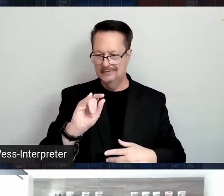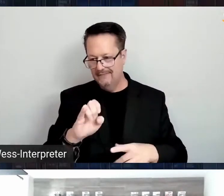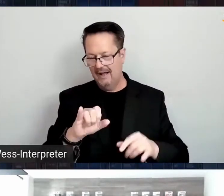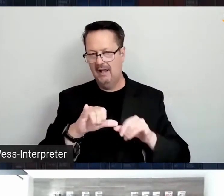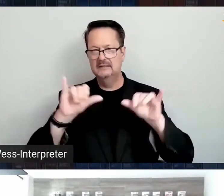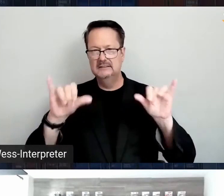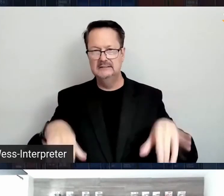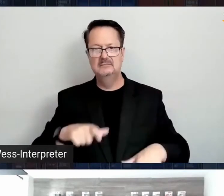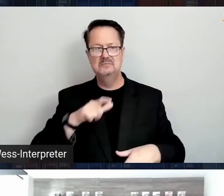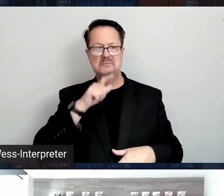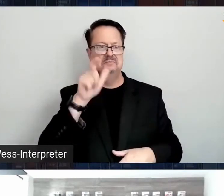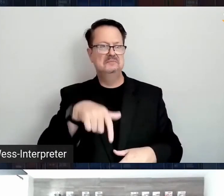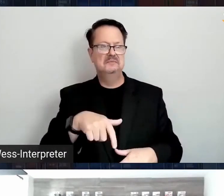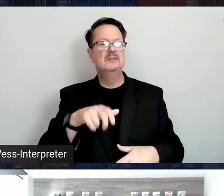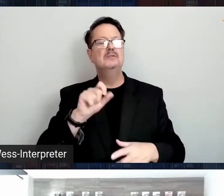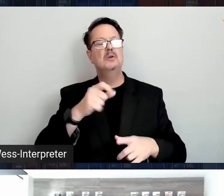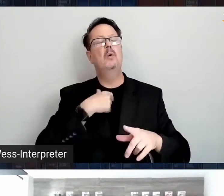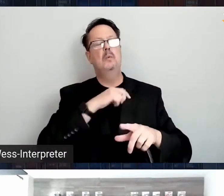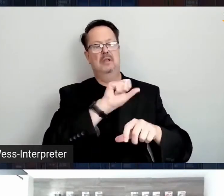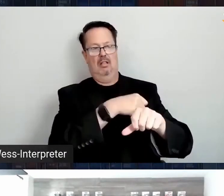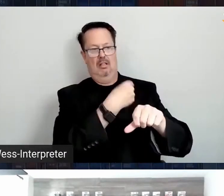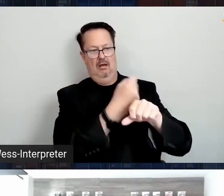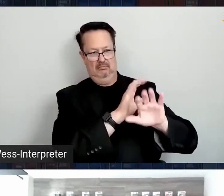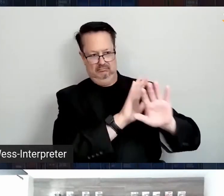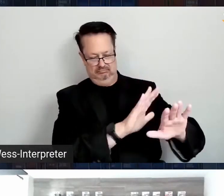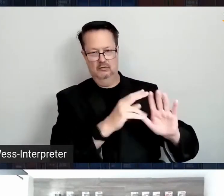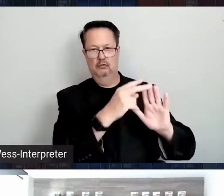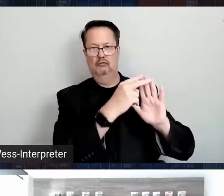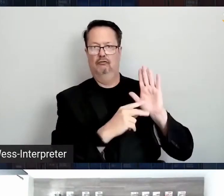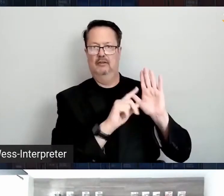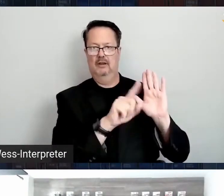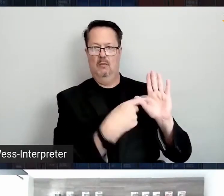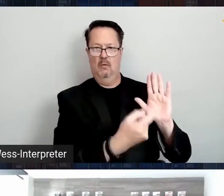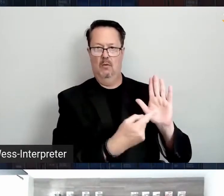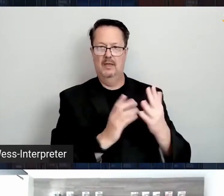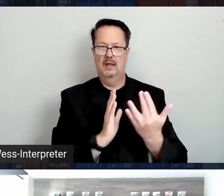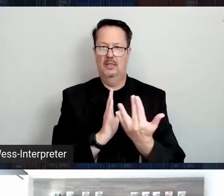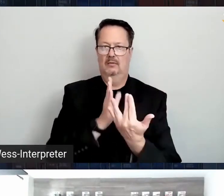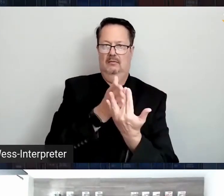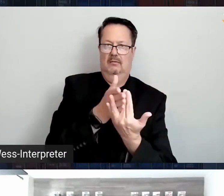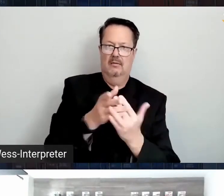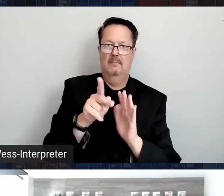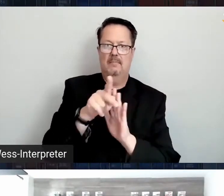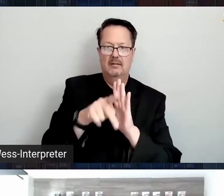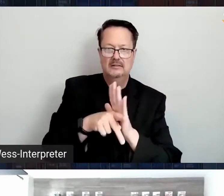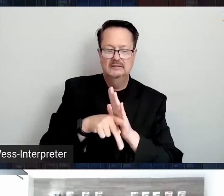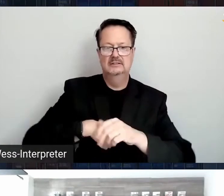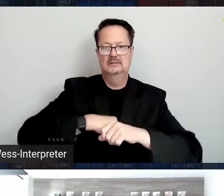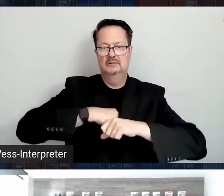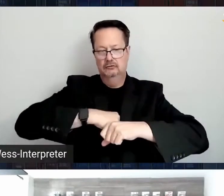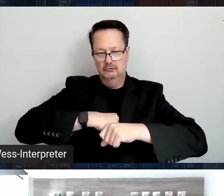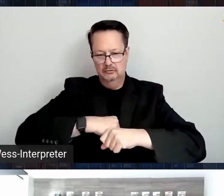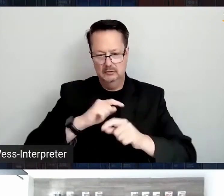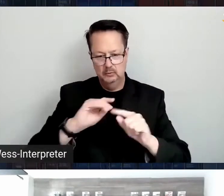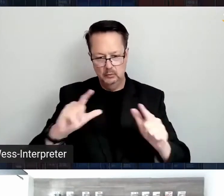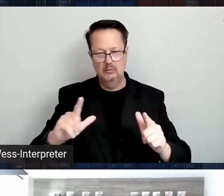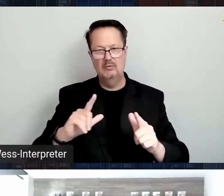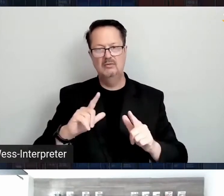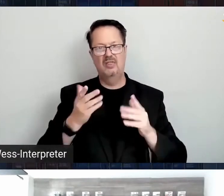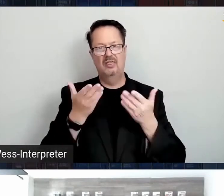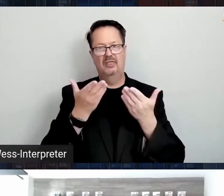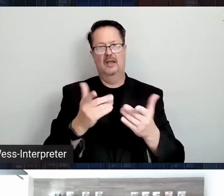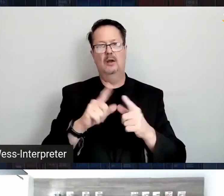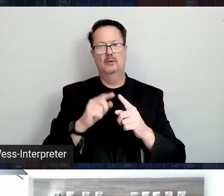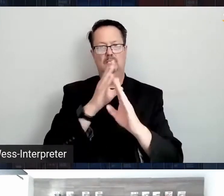we've essentially locked that down and made it read-only and put SE Linux policies and other security tools in place to really kind of wall